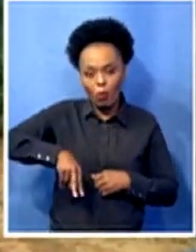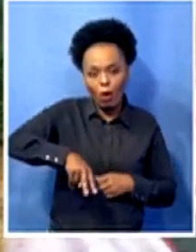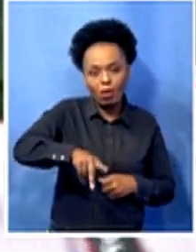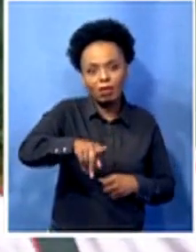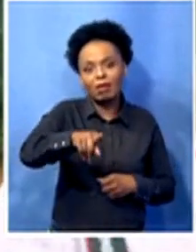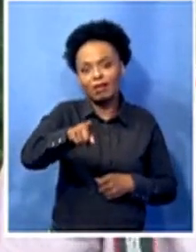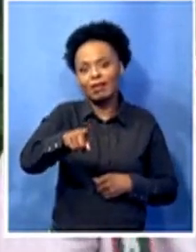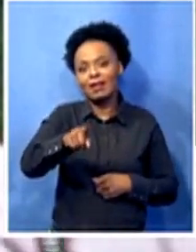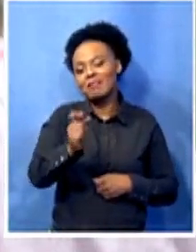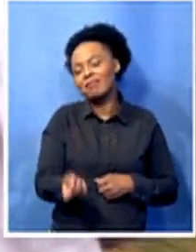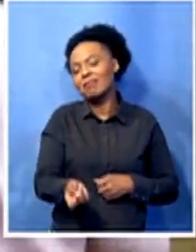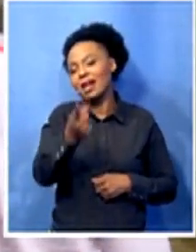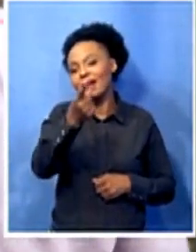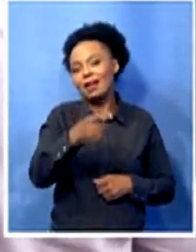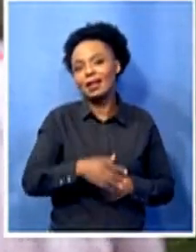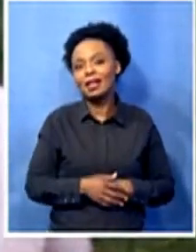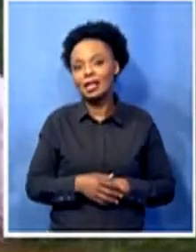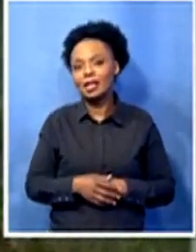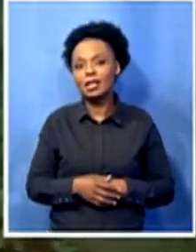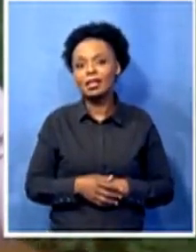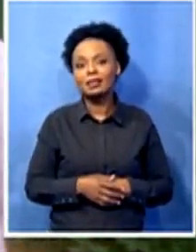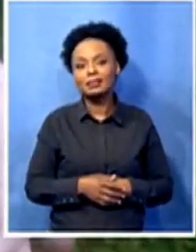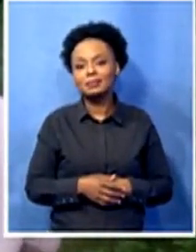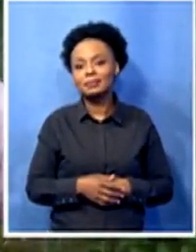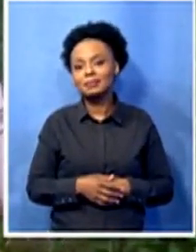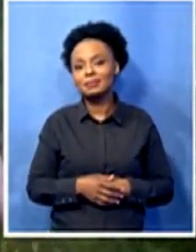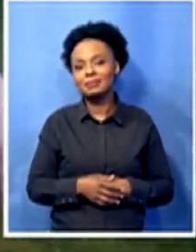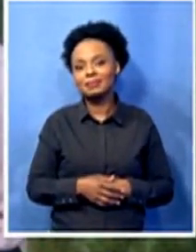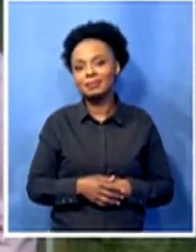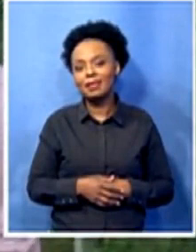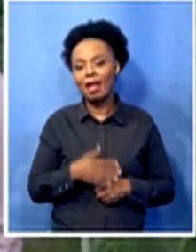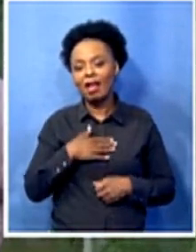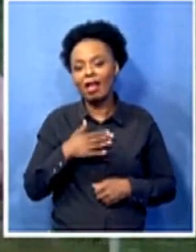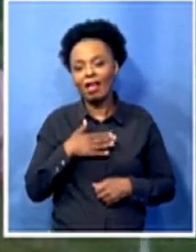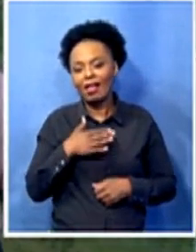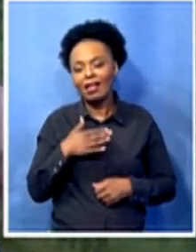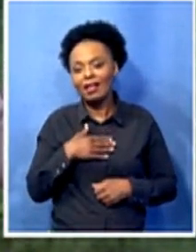out of shape. The World Tuberculosis Day is going to be commemorated.